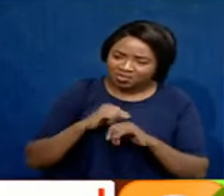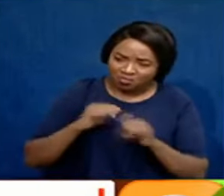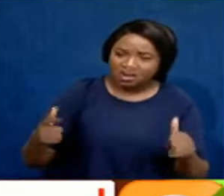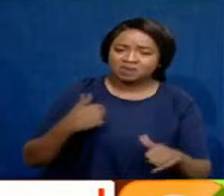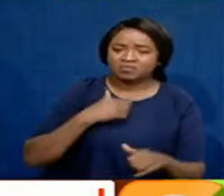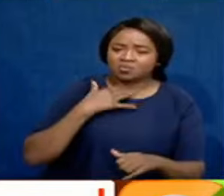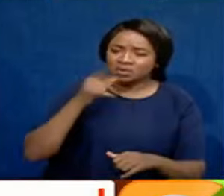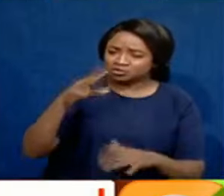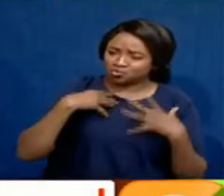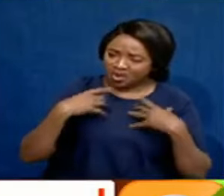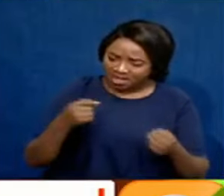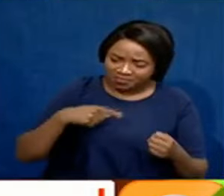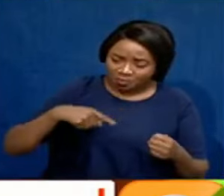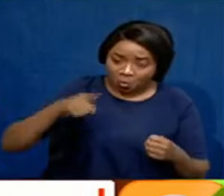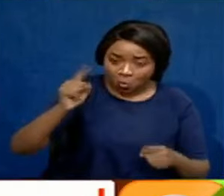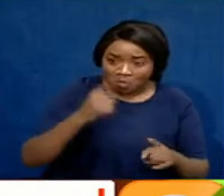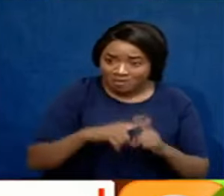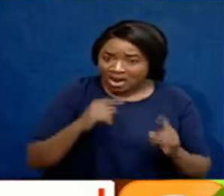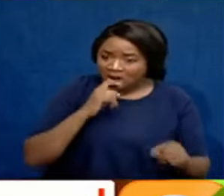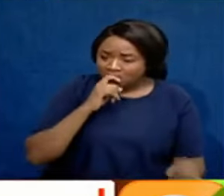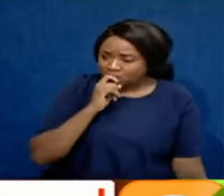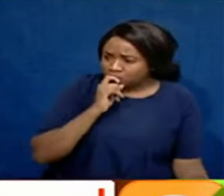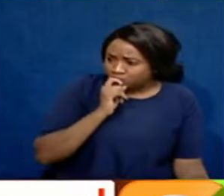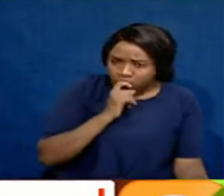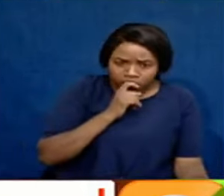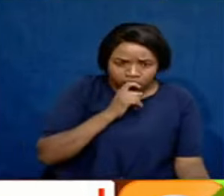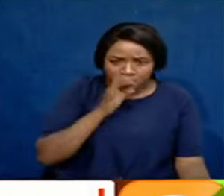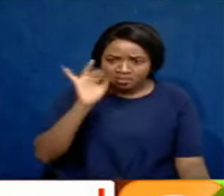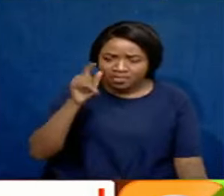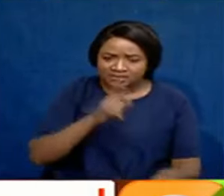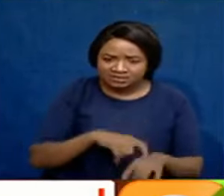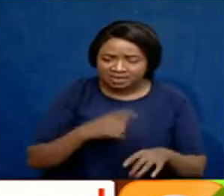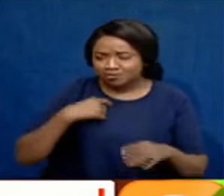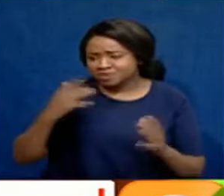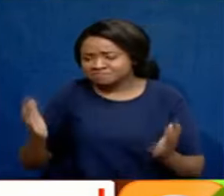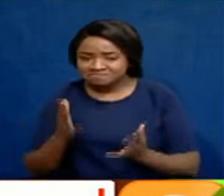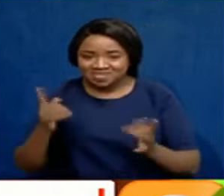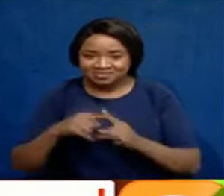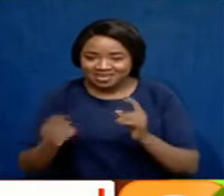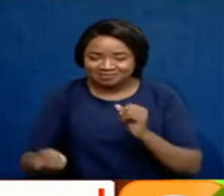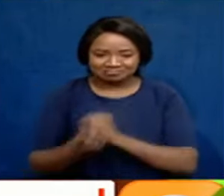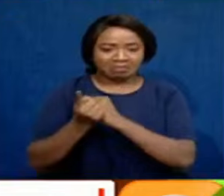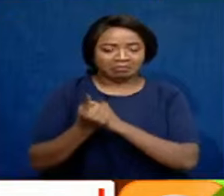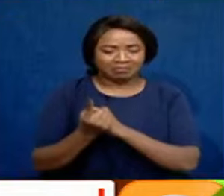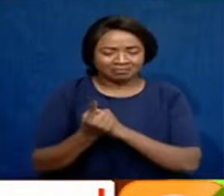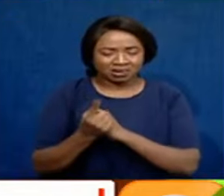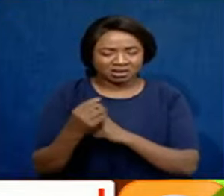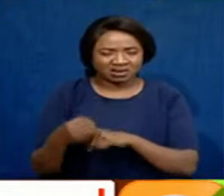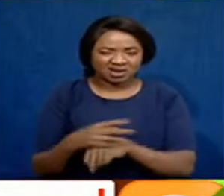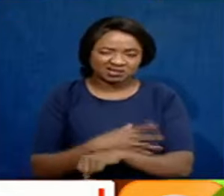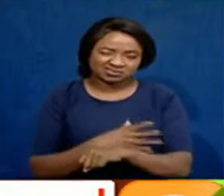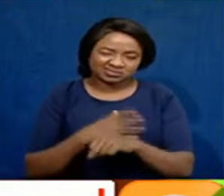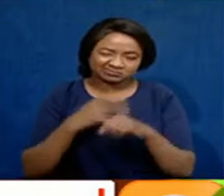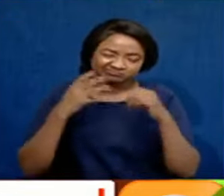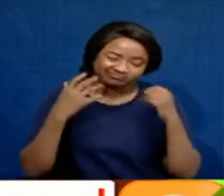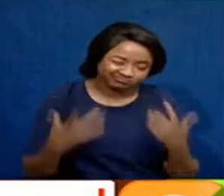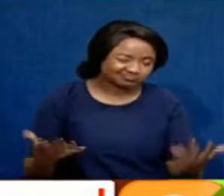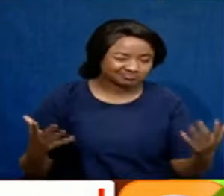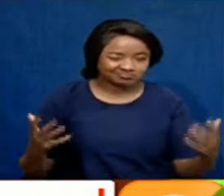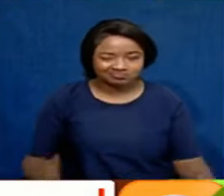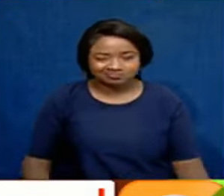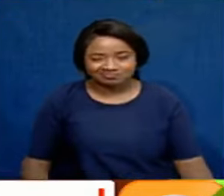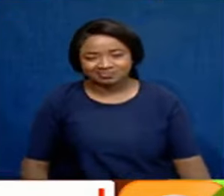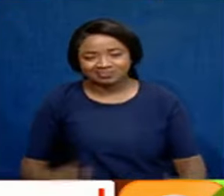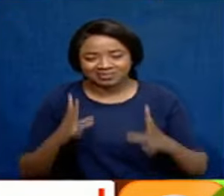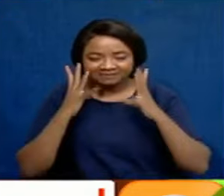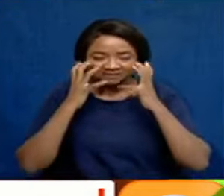And that is the time when you're supposed to make them happy, then cancer gets in. And then cancer causes the trouble, so they